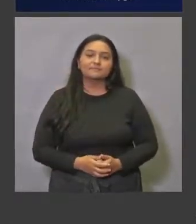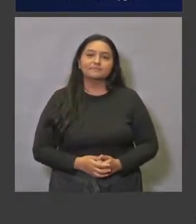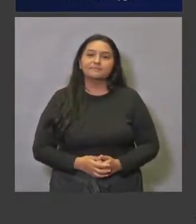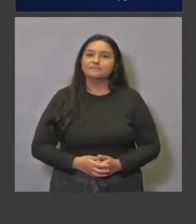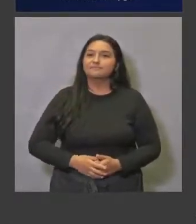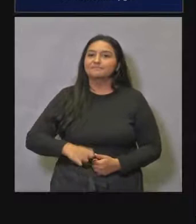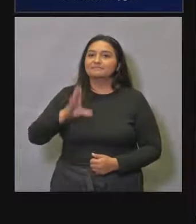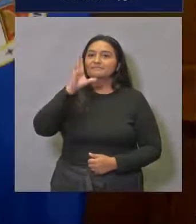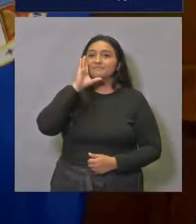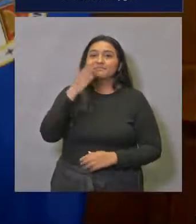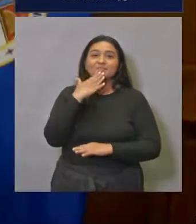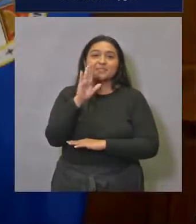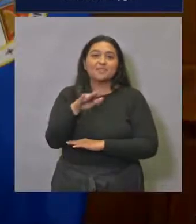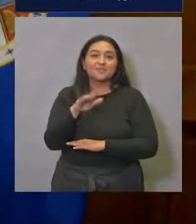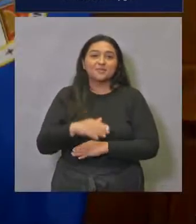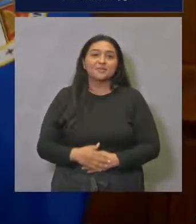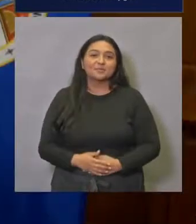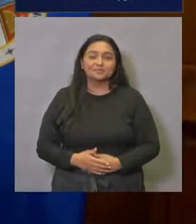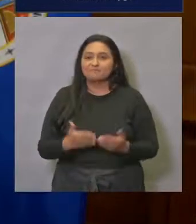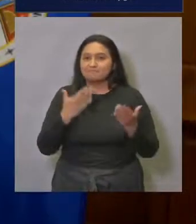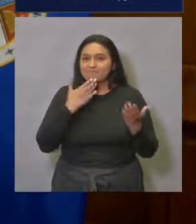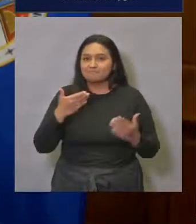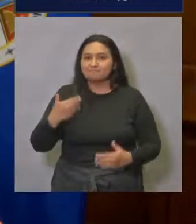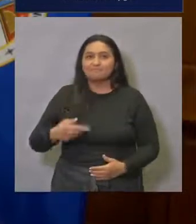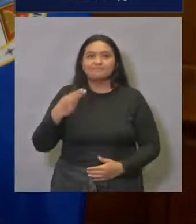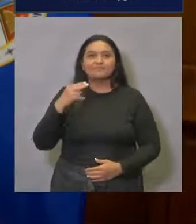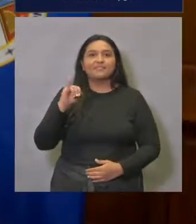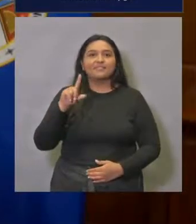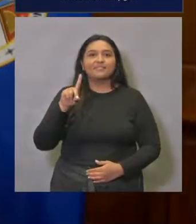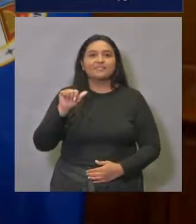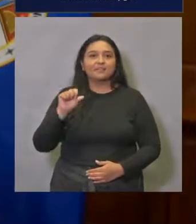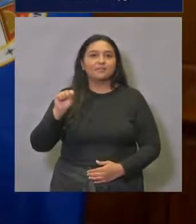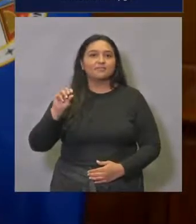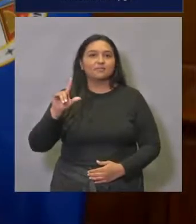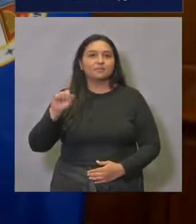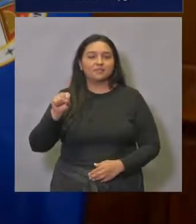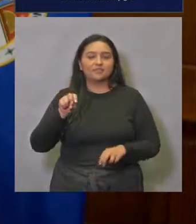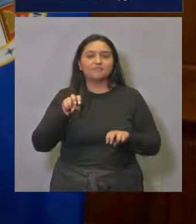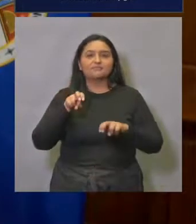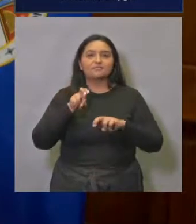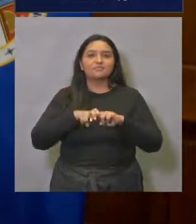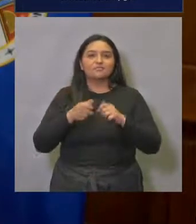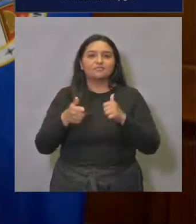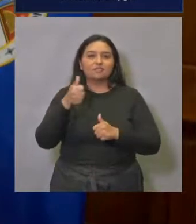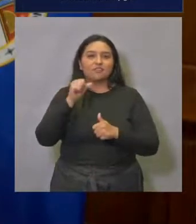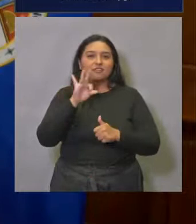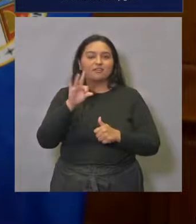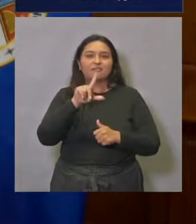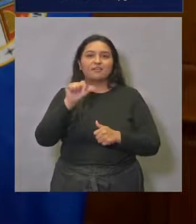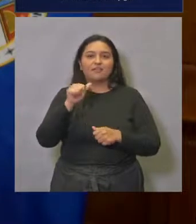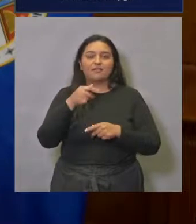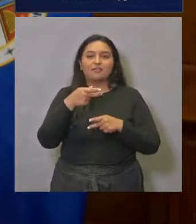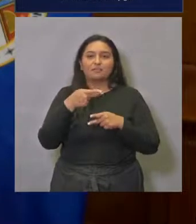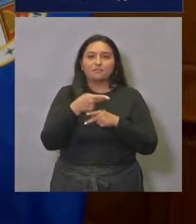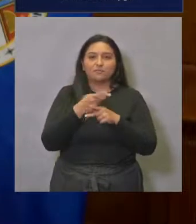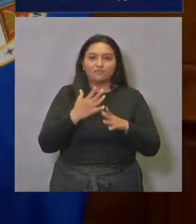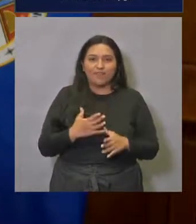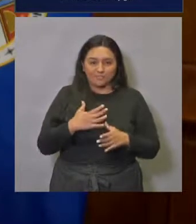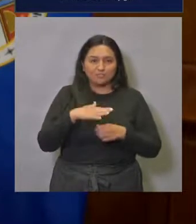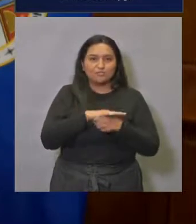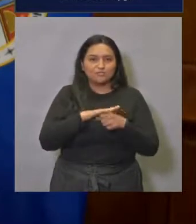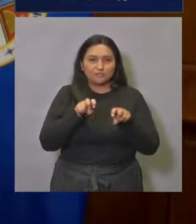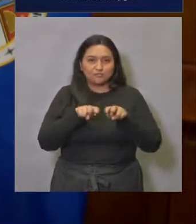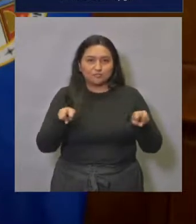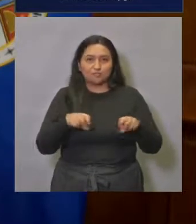Good afternoon, everyone. Thank you. I'm Hilda Solis, Chair of Los Angeles County Board of Supervisors. And again, I want to thank all of you for joining